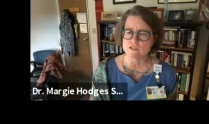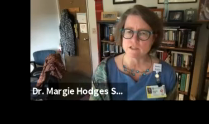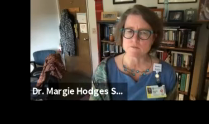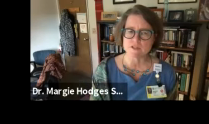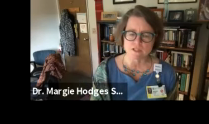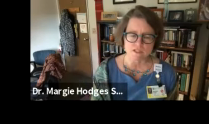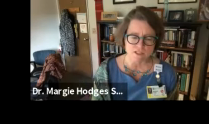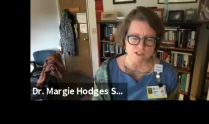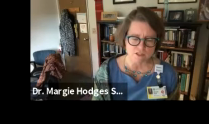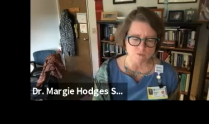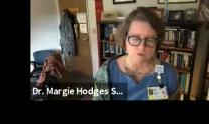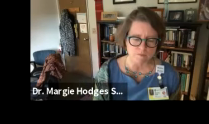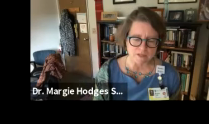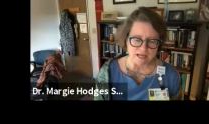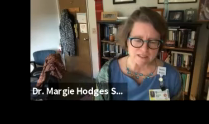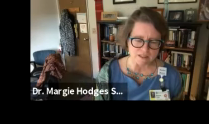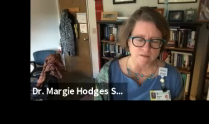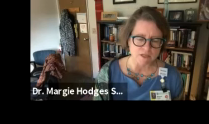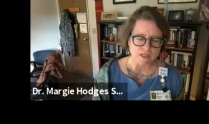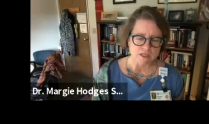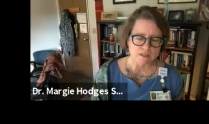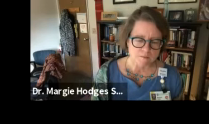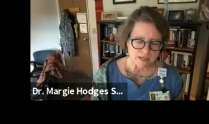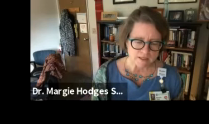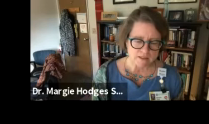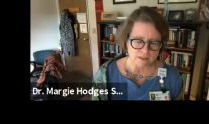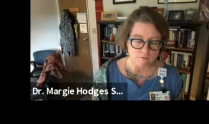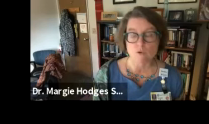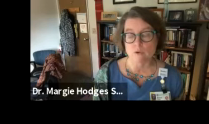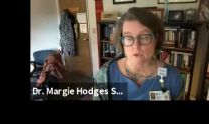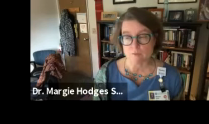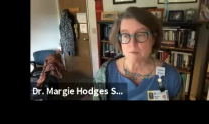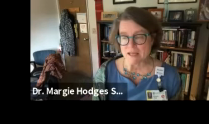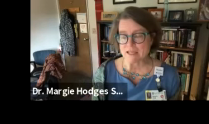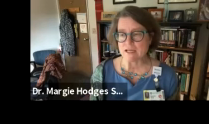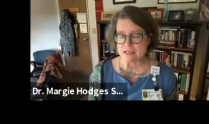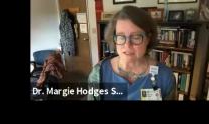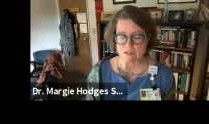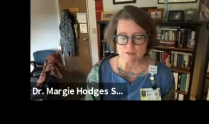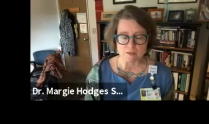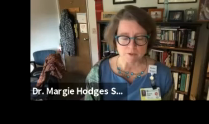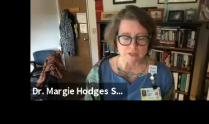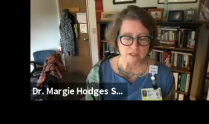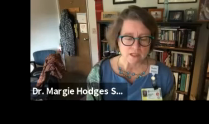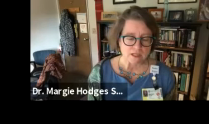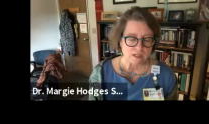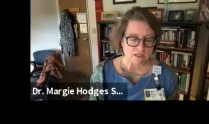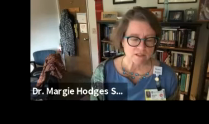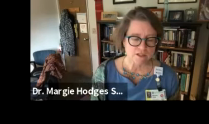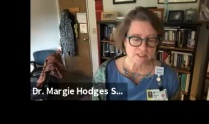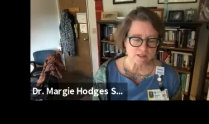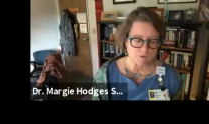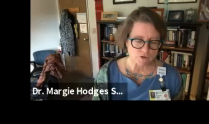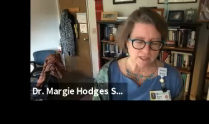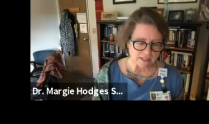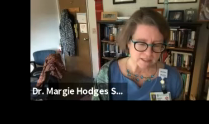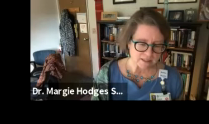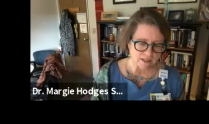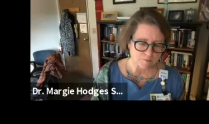of the illness, but the decisions that we were going to be asking them to make, or we were going to be making and asking them to implement. And so the